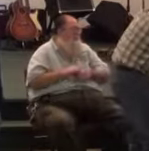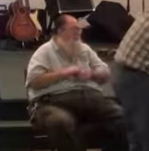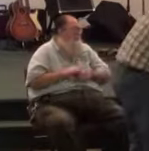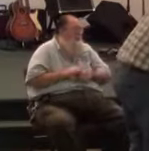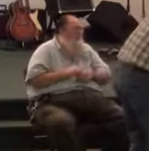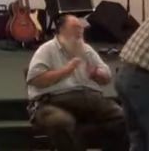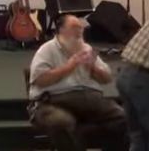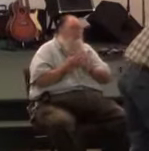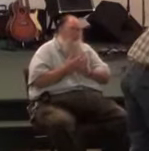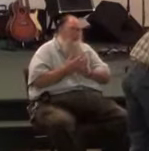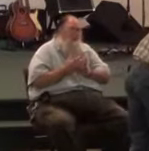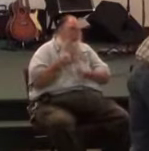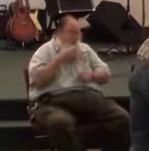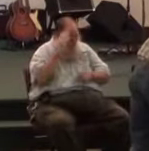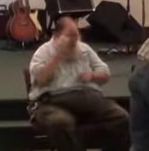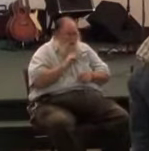real.